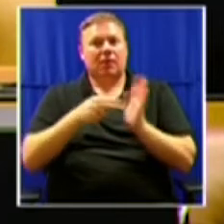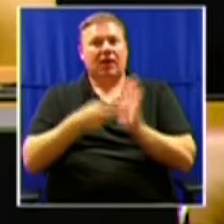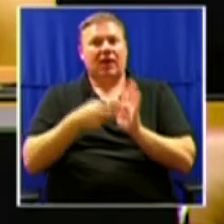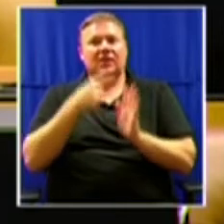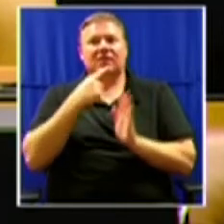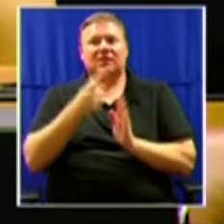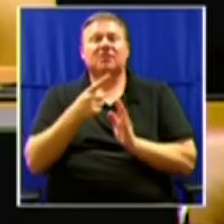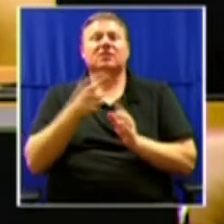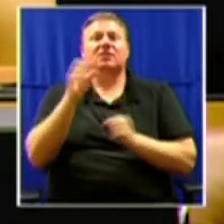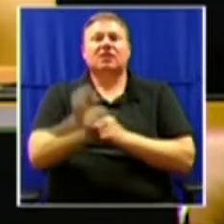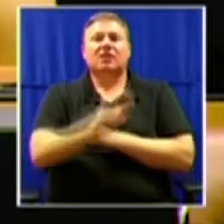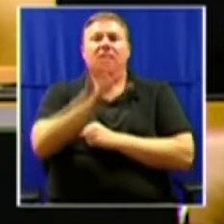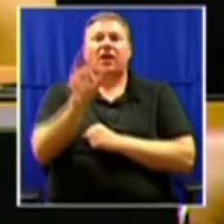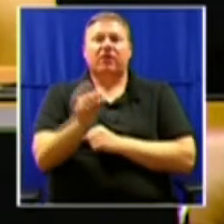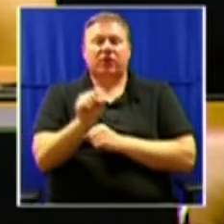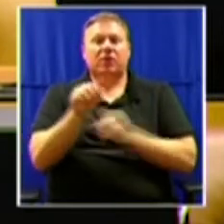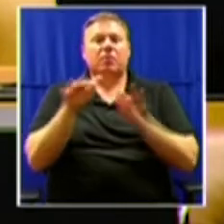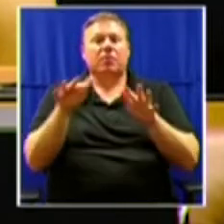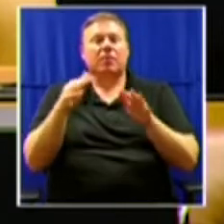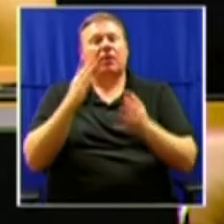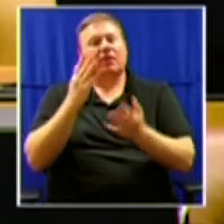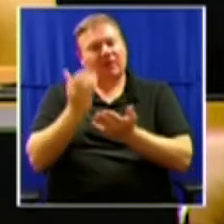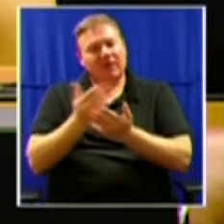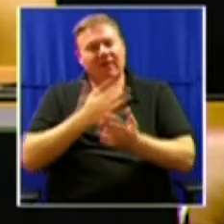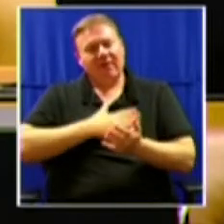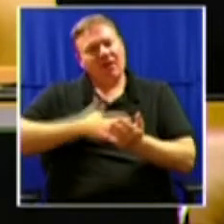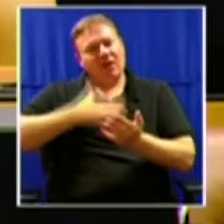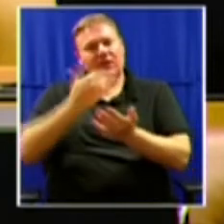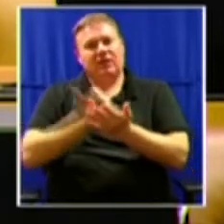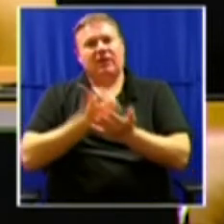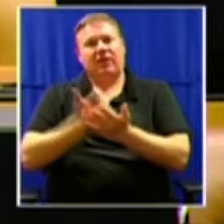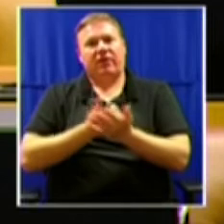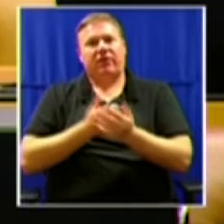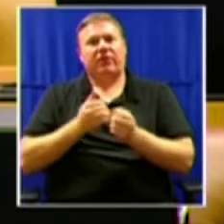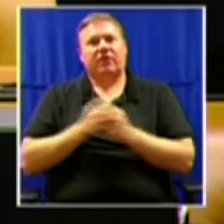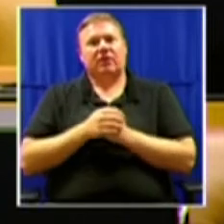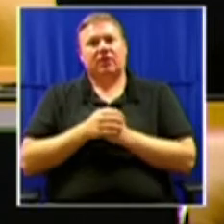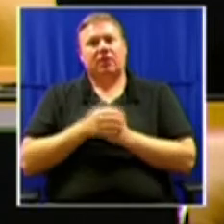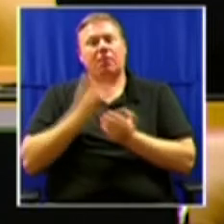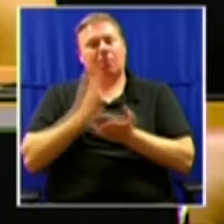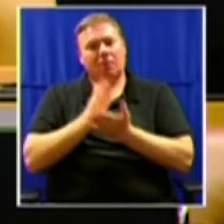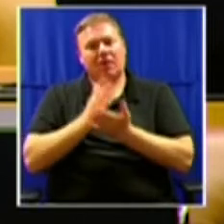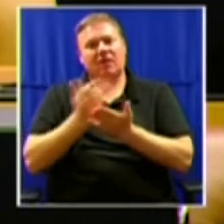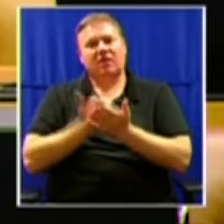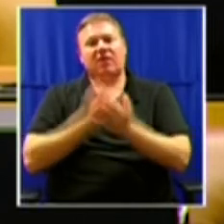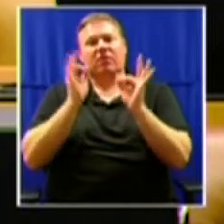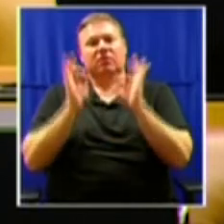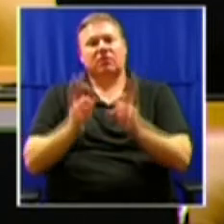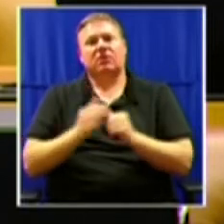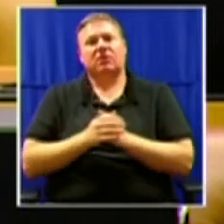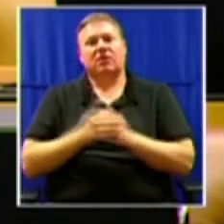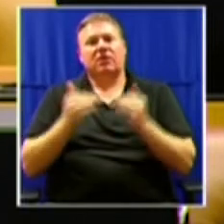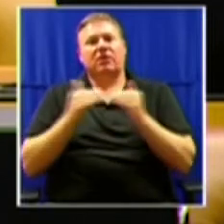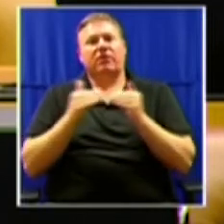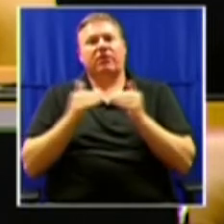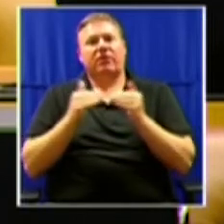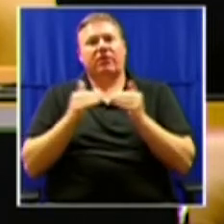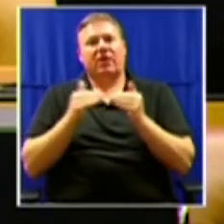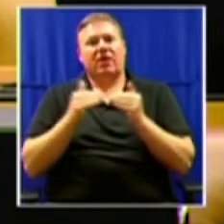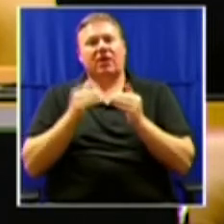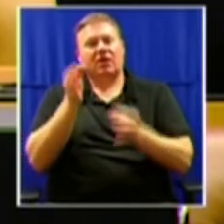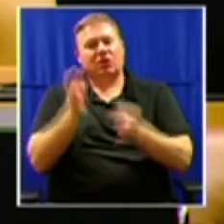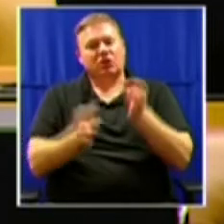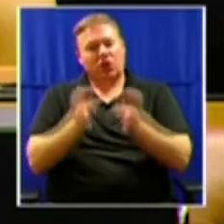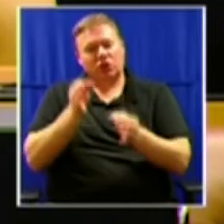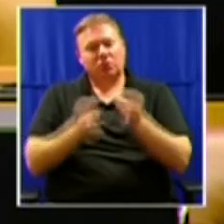feel safe and they must be safe and they must feel safe. So I think it's fair to leave the judgment to